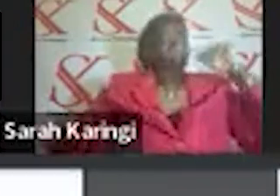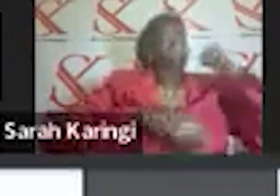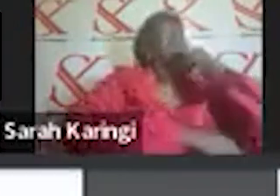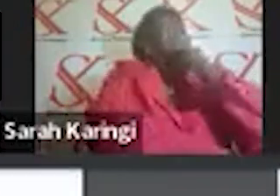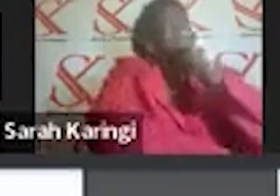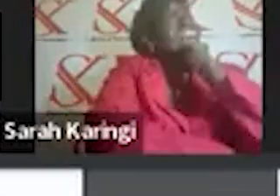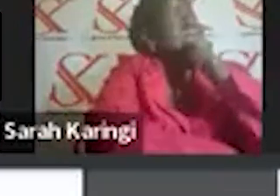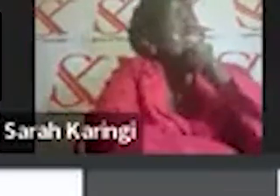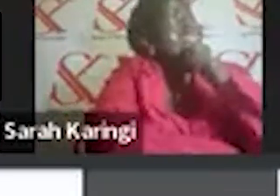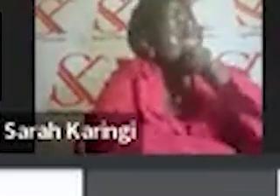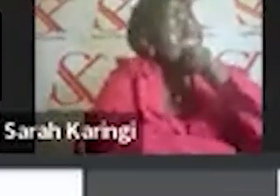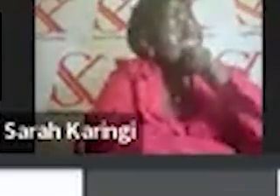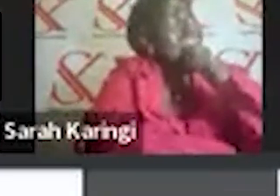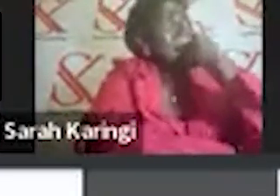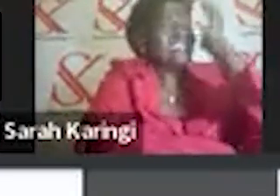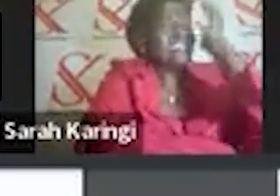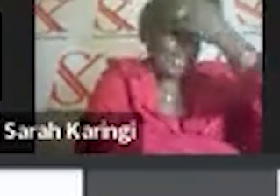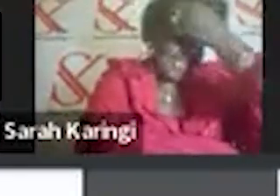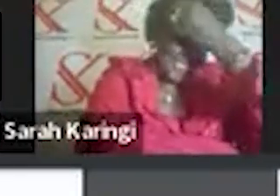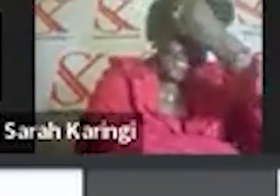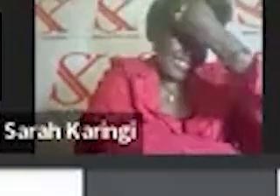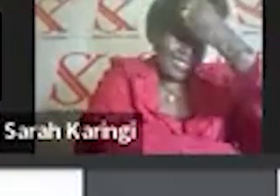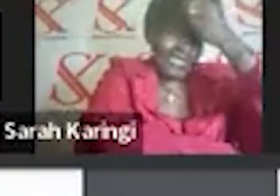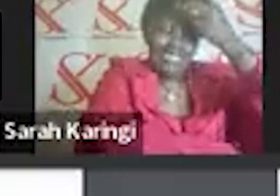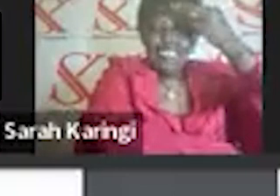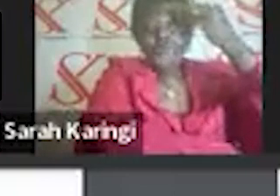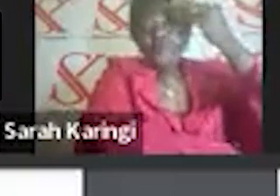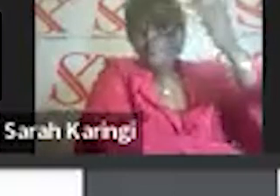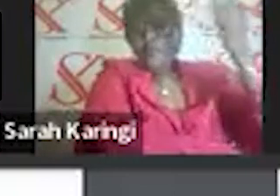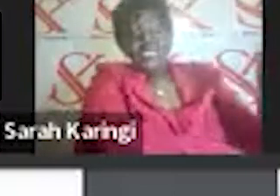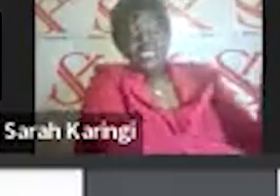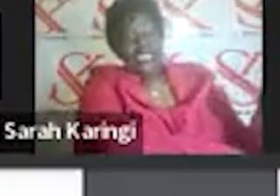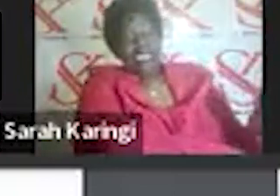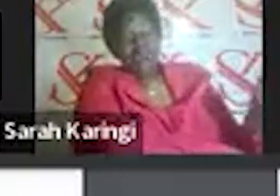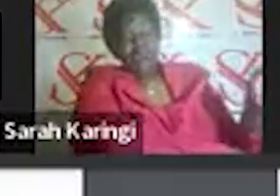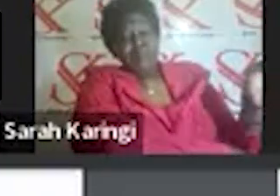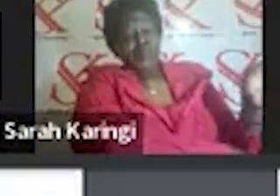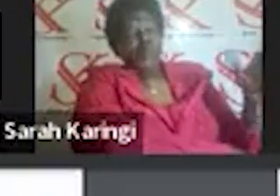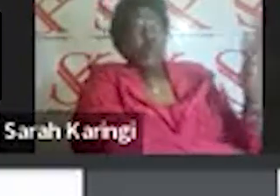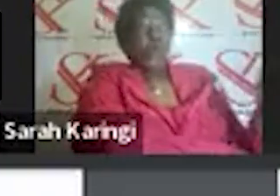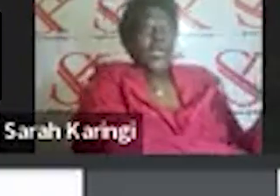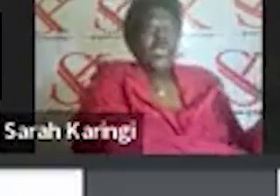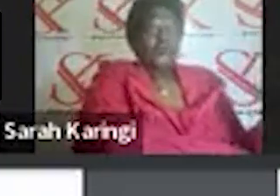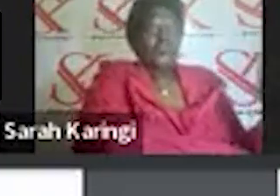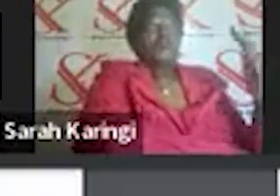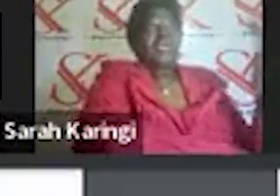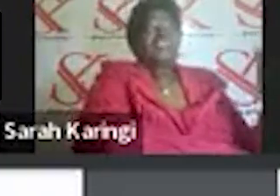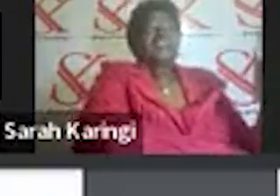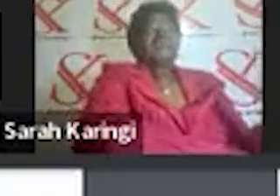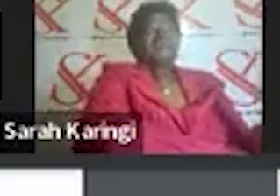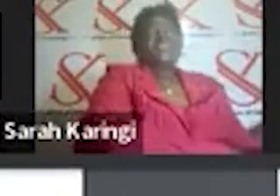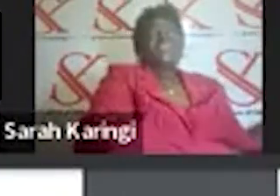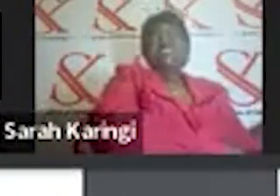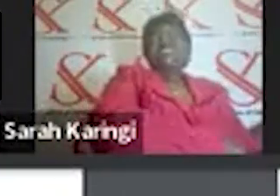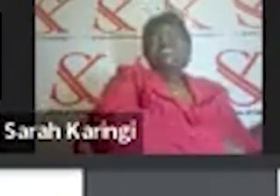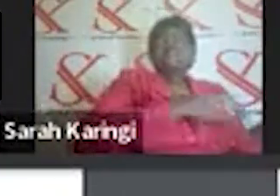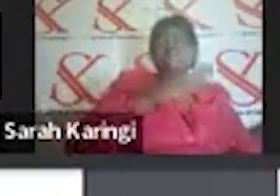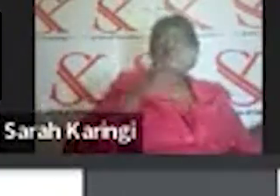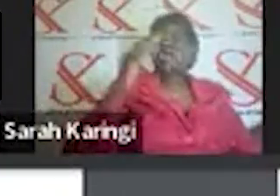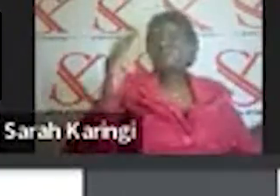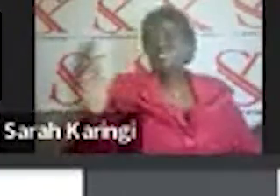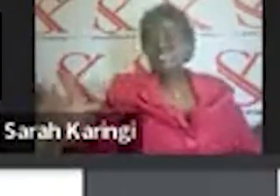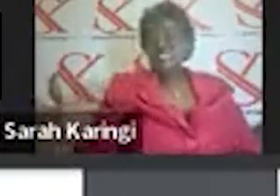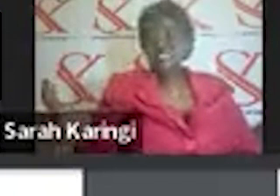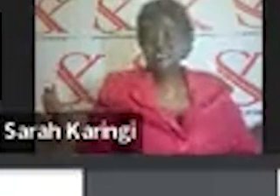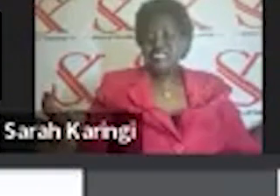you see someone is just doing something like this, and you're like, so people are already tired with me. So why? We need to ask ourselves, why is it that